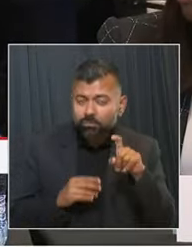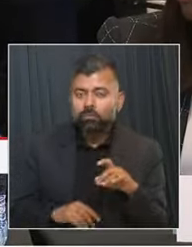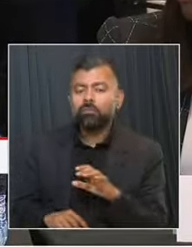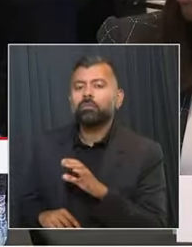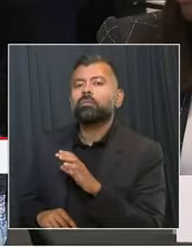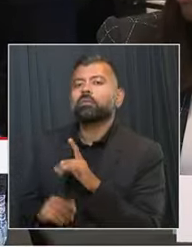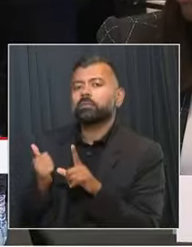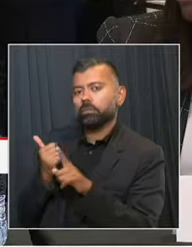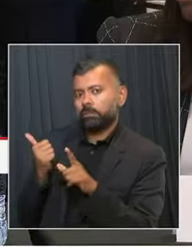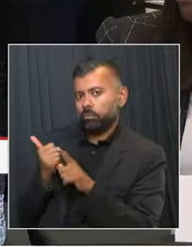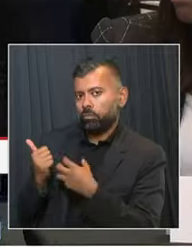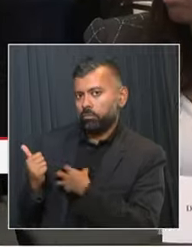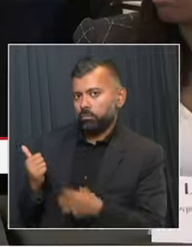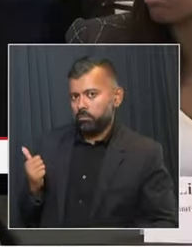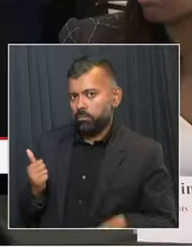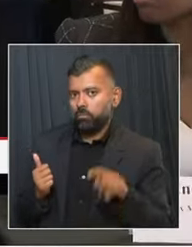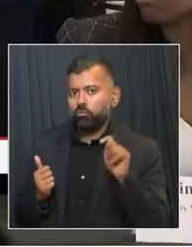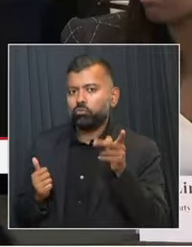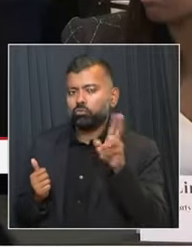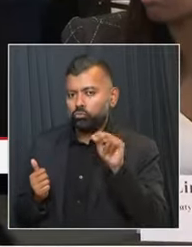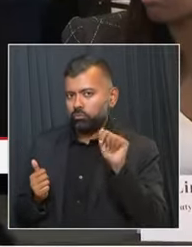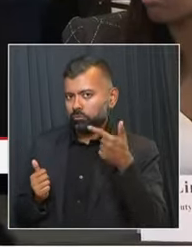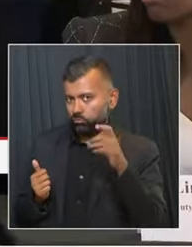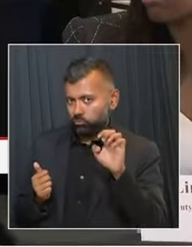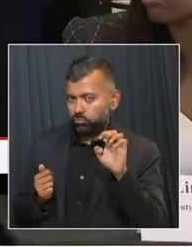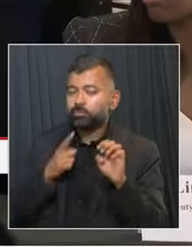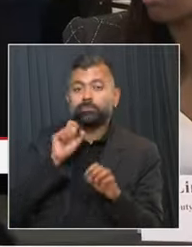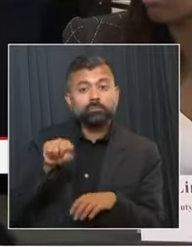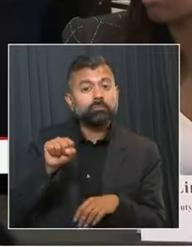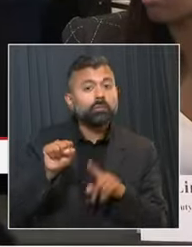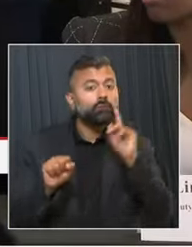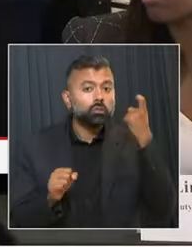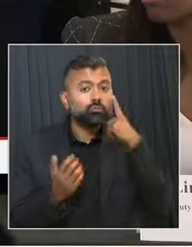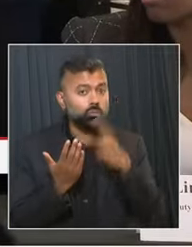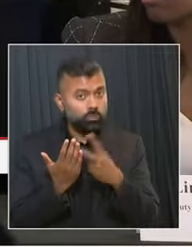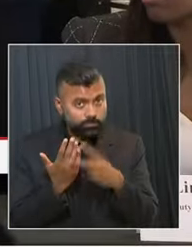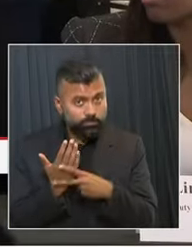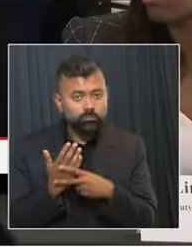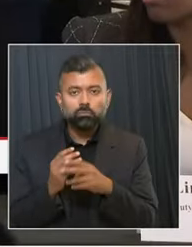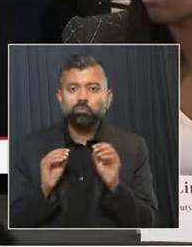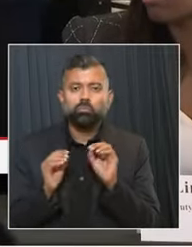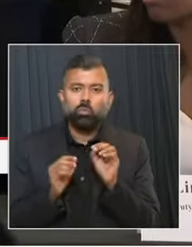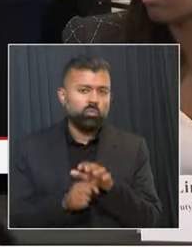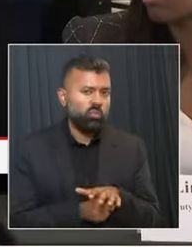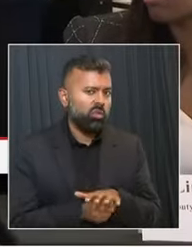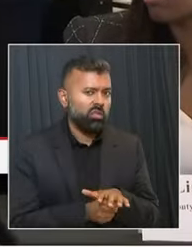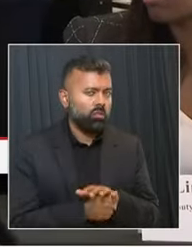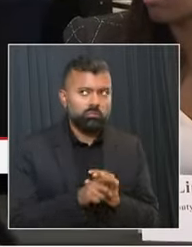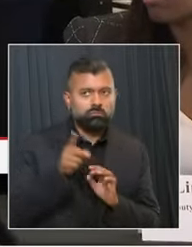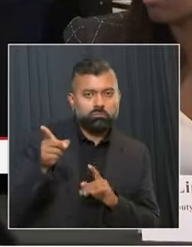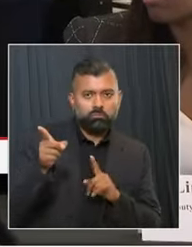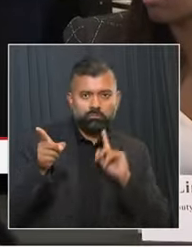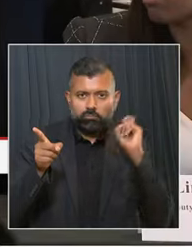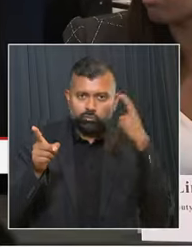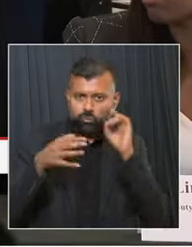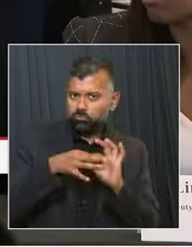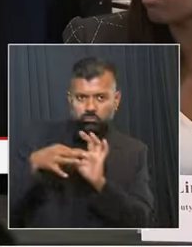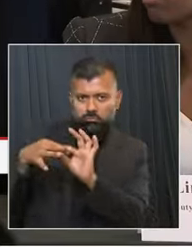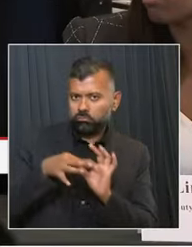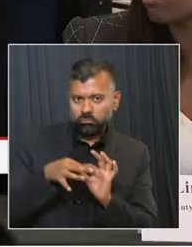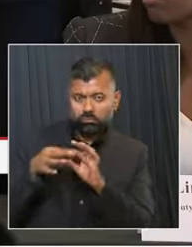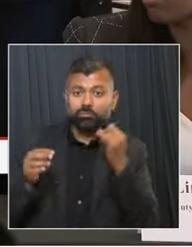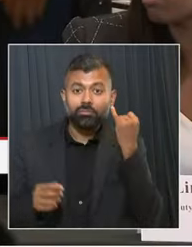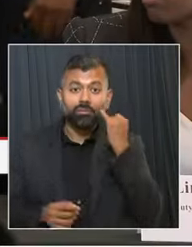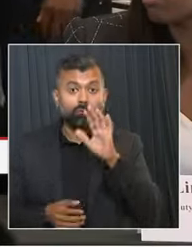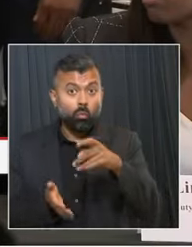reduce co-payments, but none of that costs anything locally. It's all federal costs. As long as the cost doesn't exceed